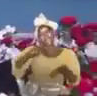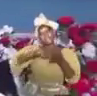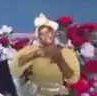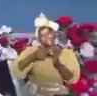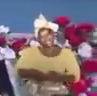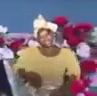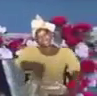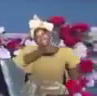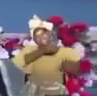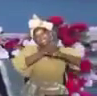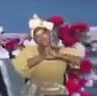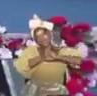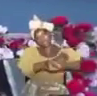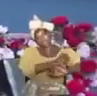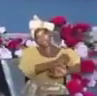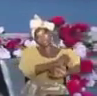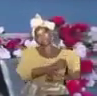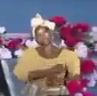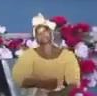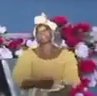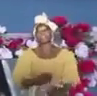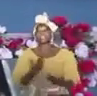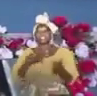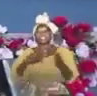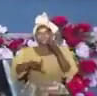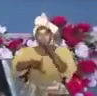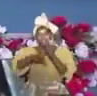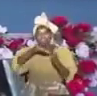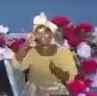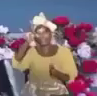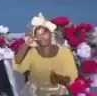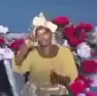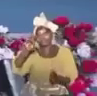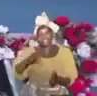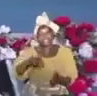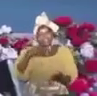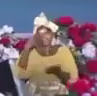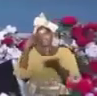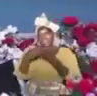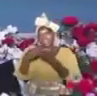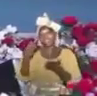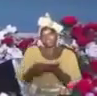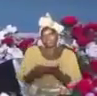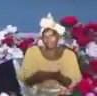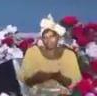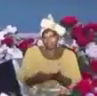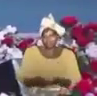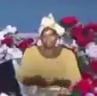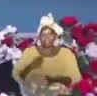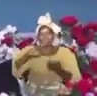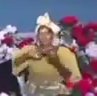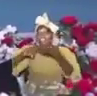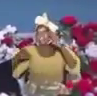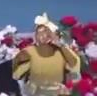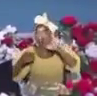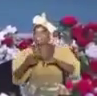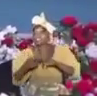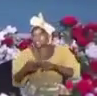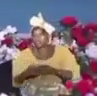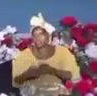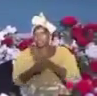security. All kinds of security. Spiritual security, financial security, relational